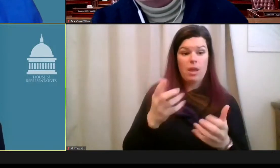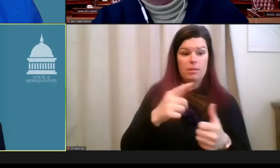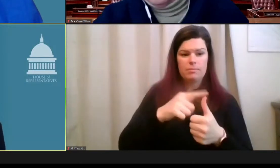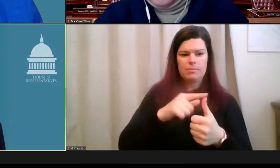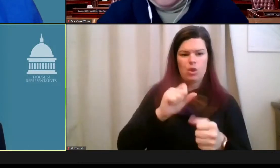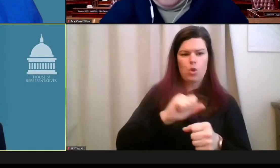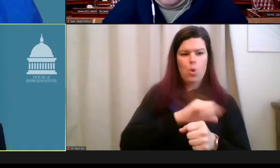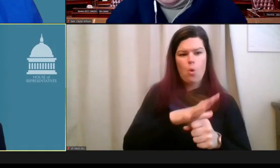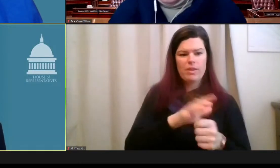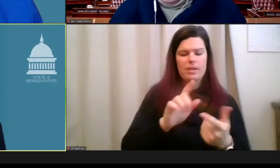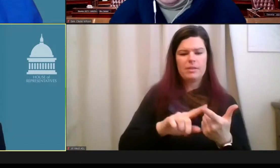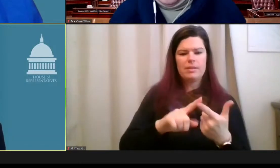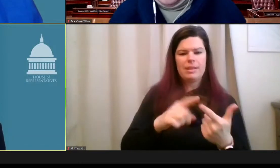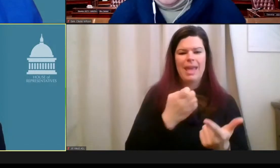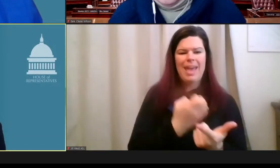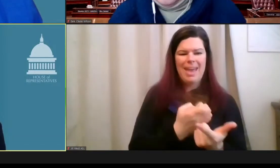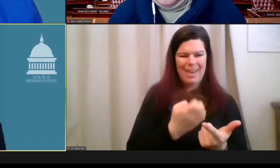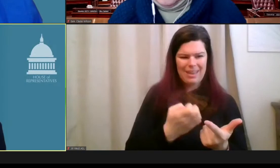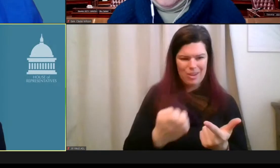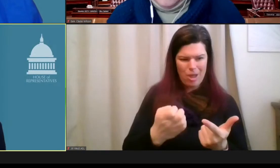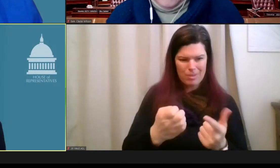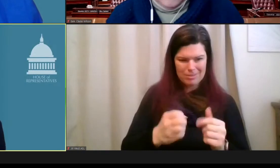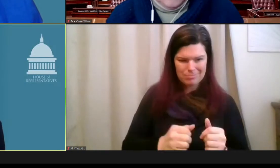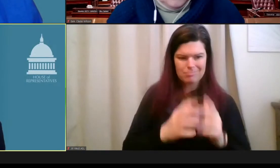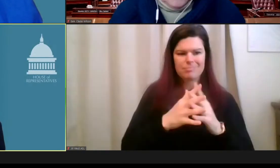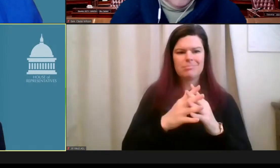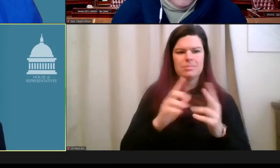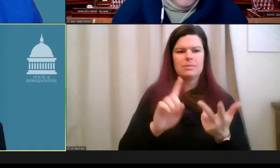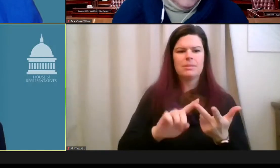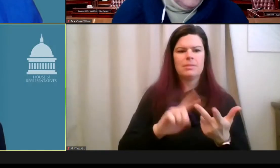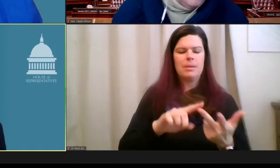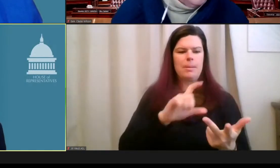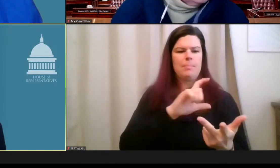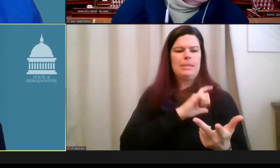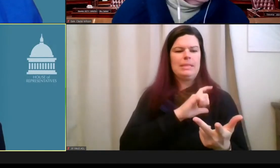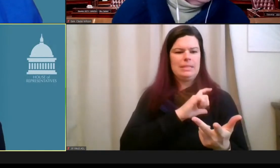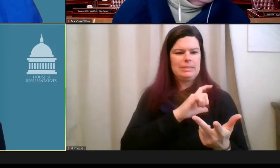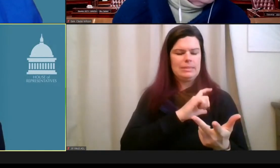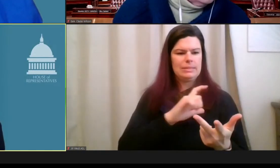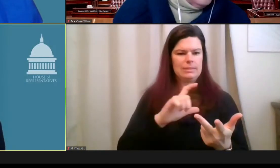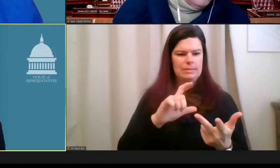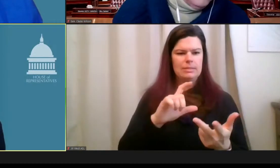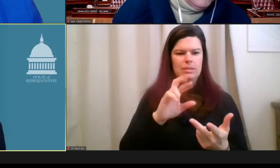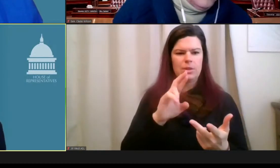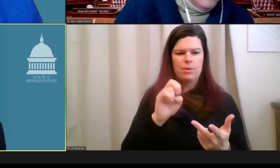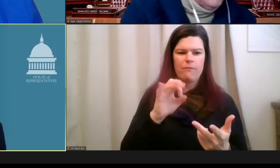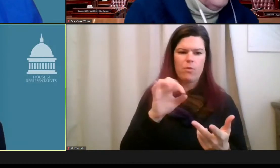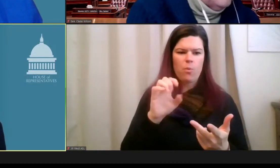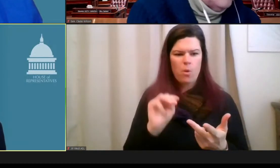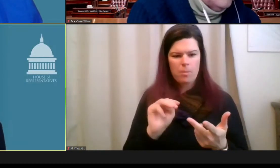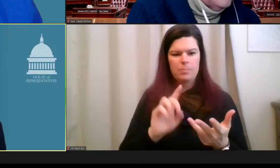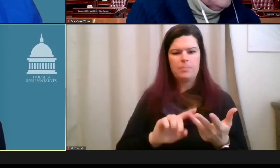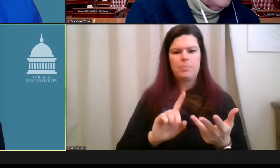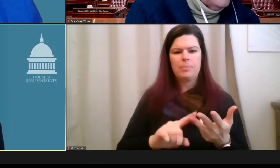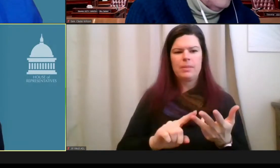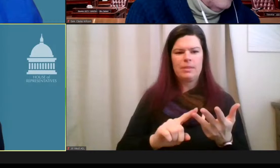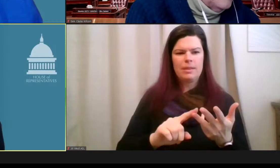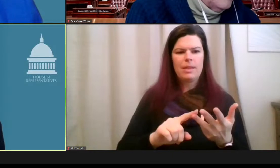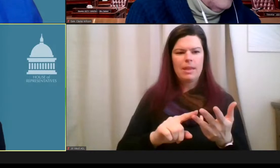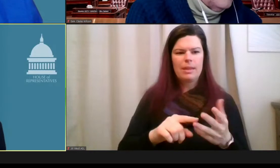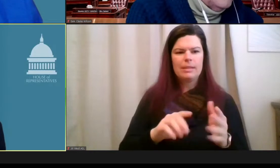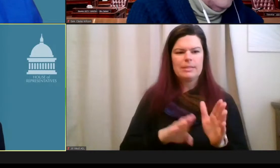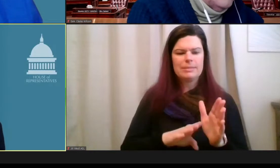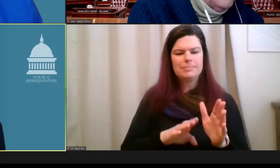police accountability and reform, and expanding youth development in our community. Thank you so much for the time, and look forward